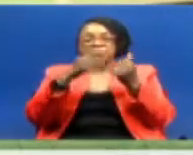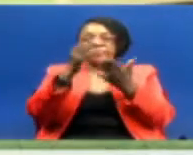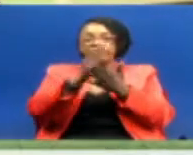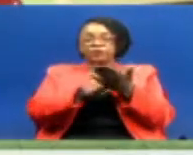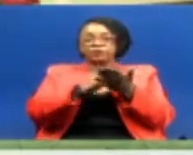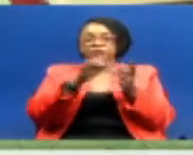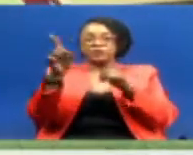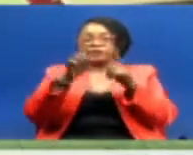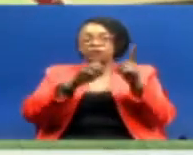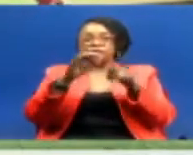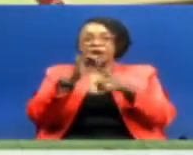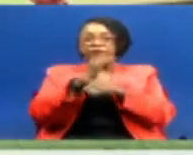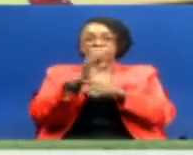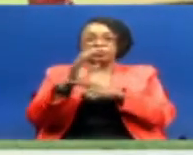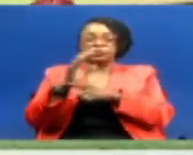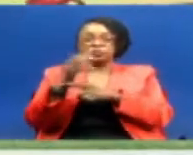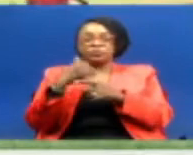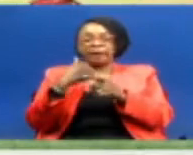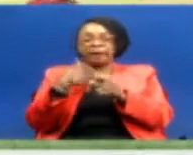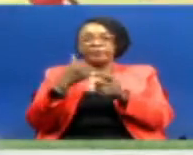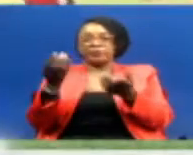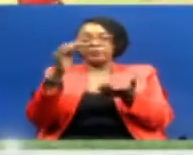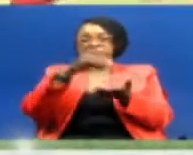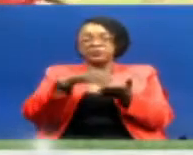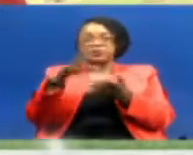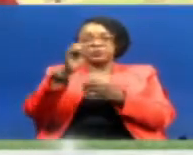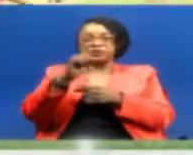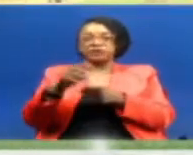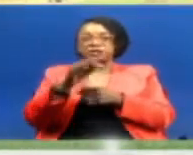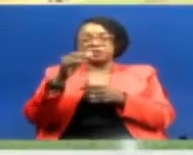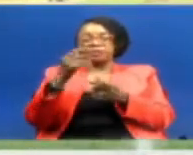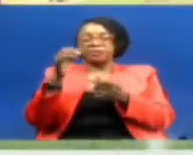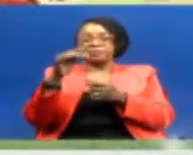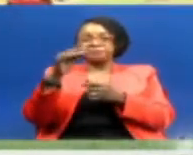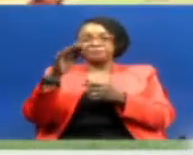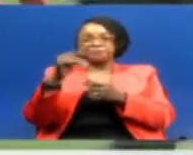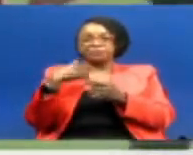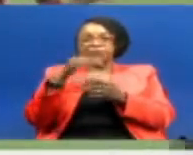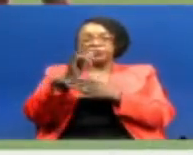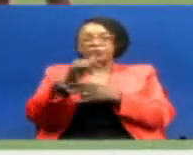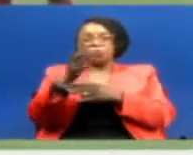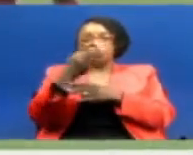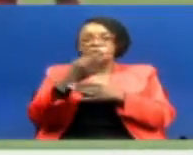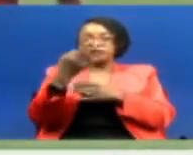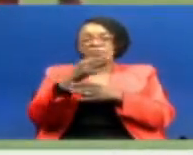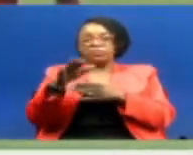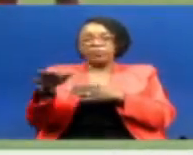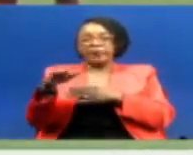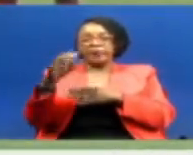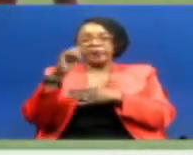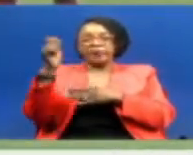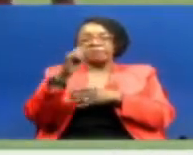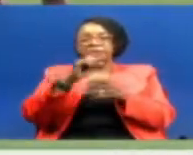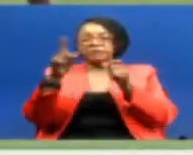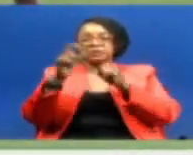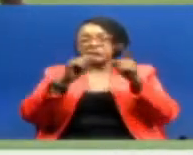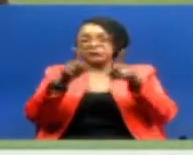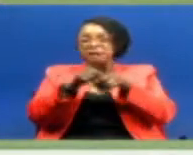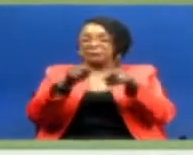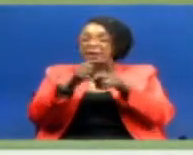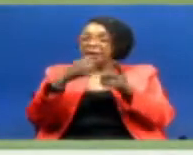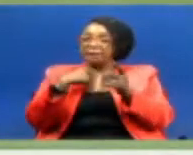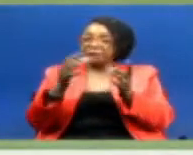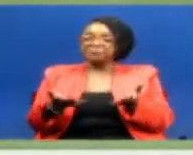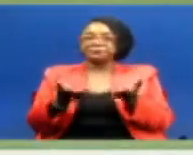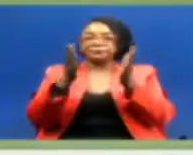to the Ivory Coast to face off against the Seychelles. Kenya is set to travel to Gabon on Wednesday morning. Harambee Stars has also been grouped with the Ivory